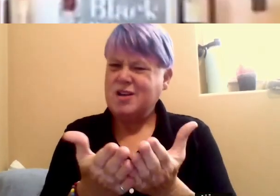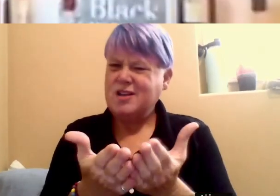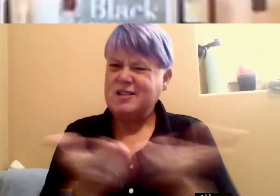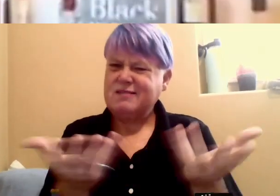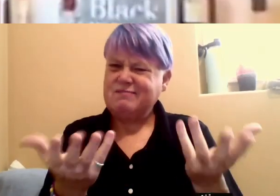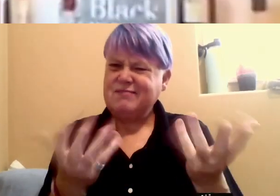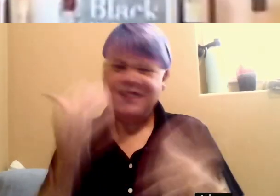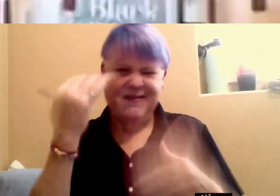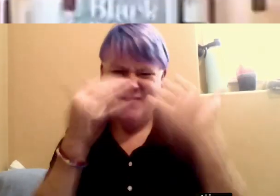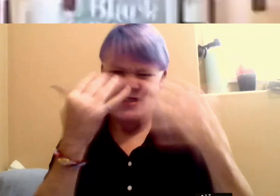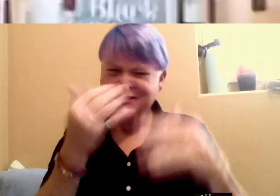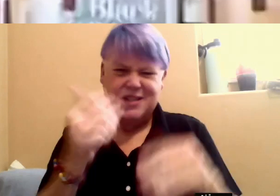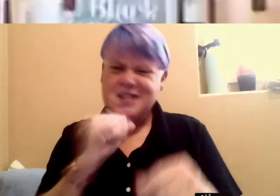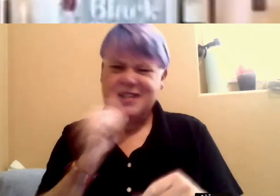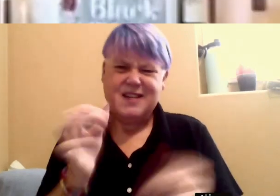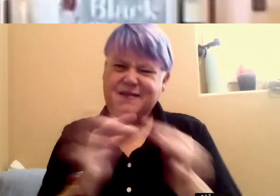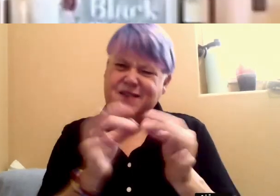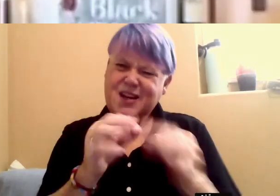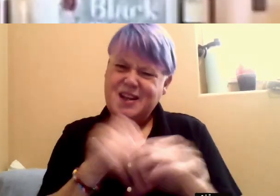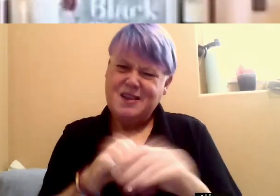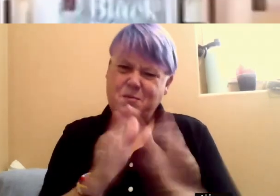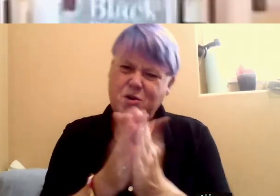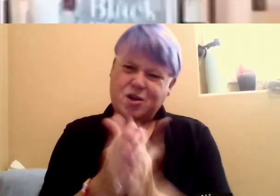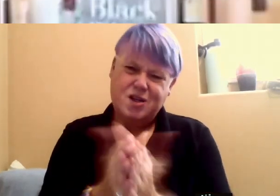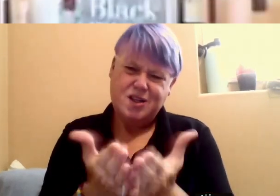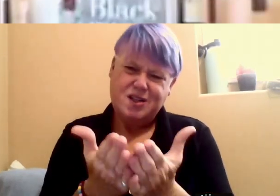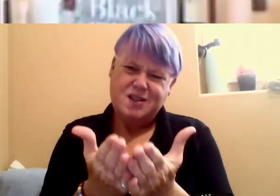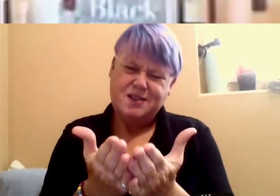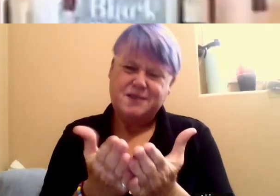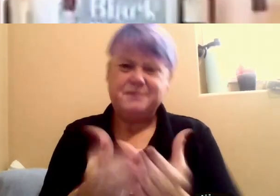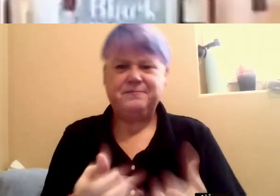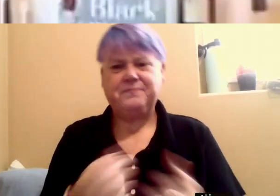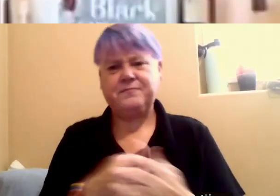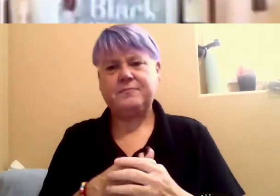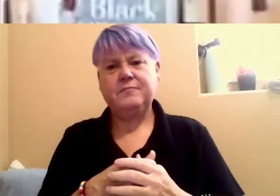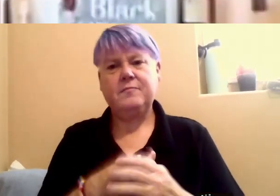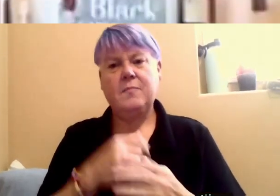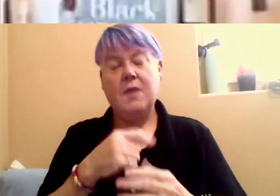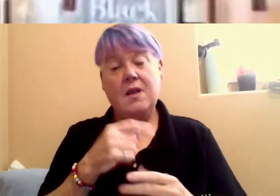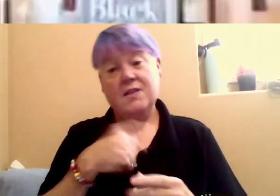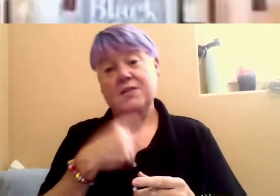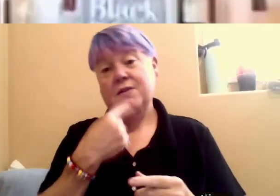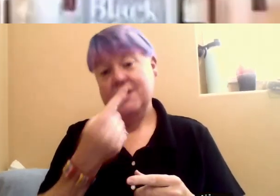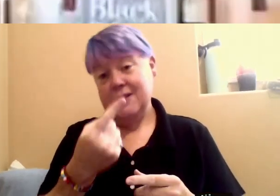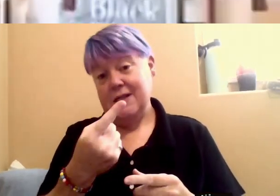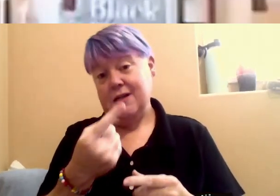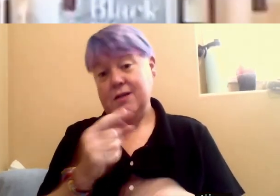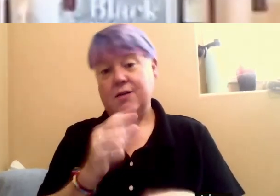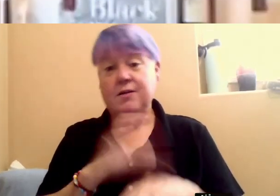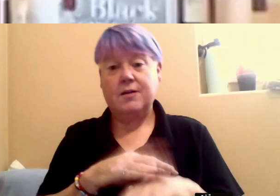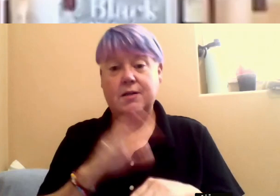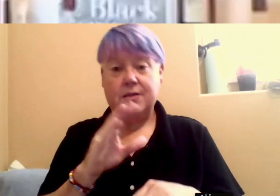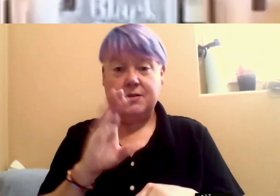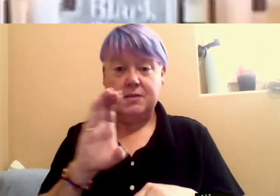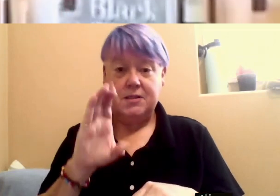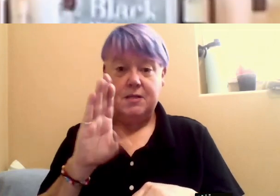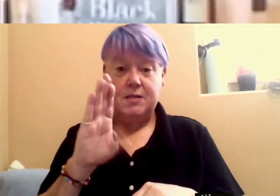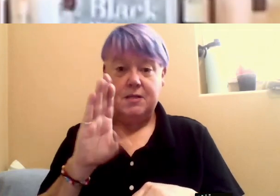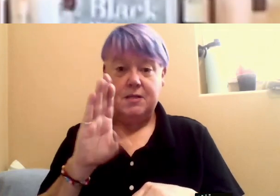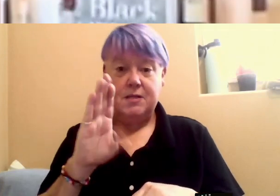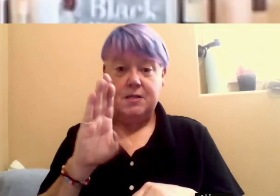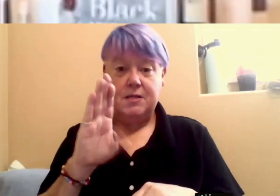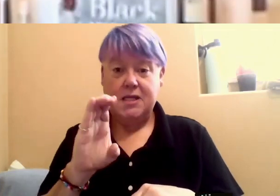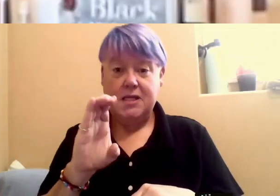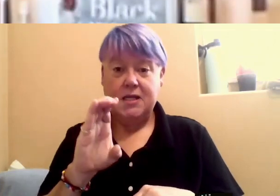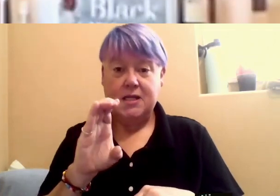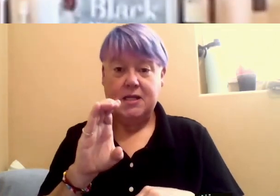really fit into what I was doing. So I approached CBC, and I pitched